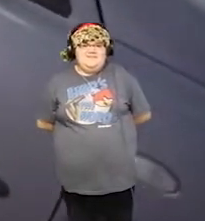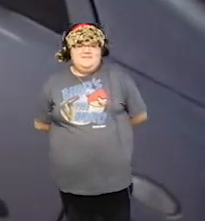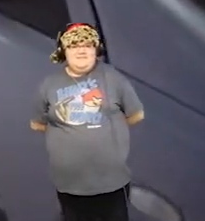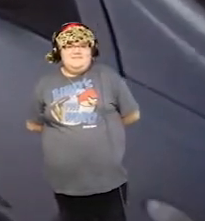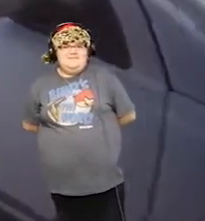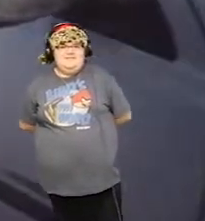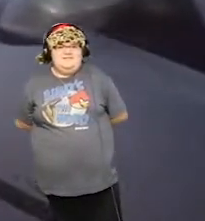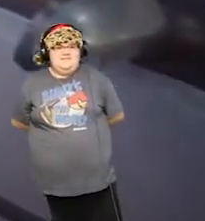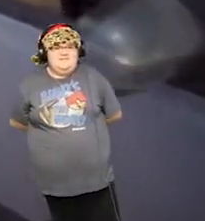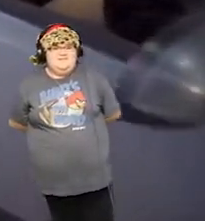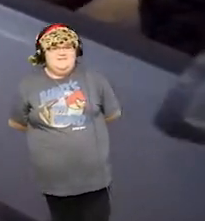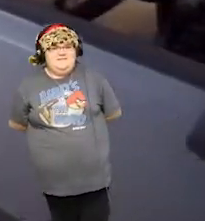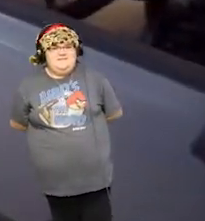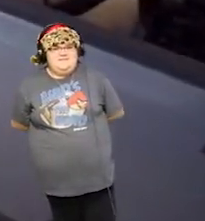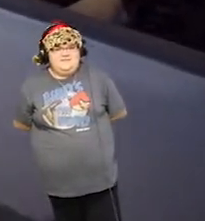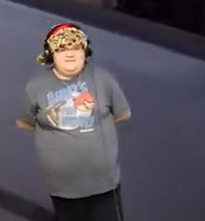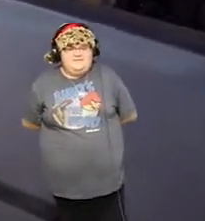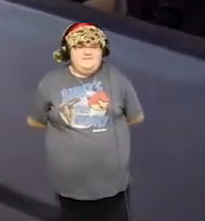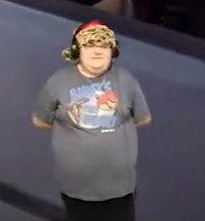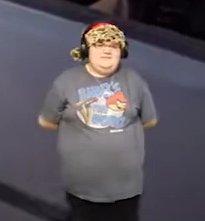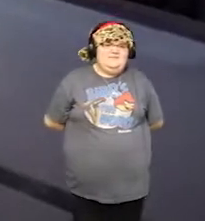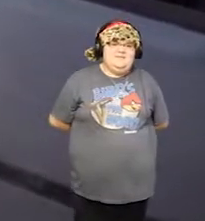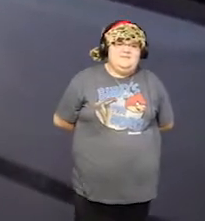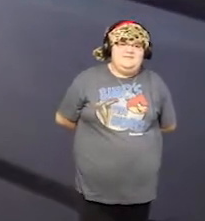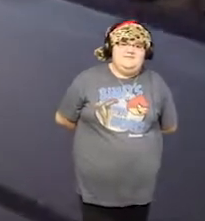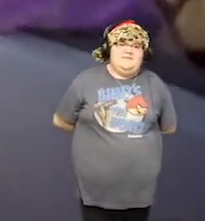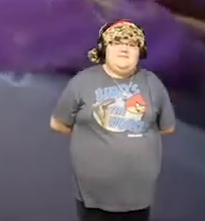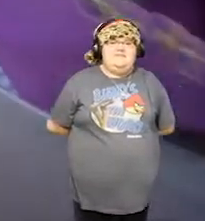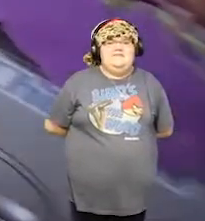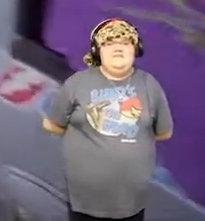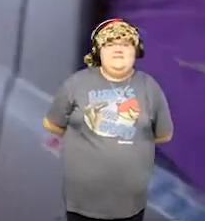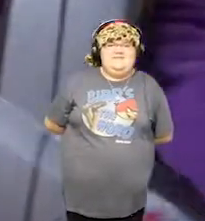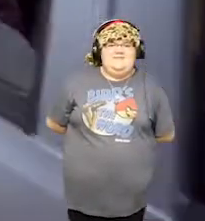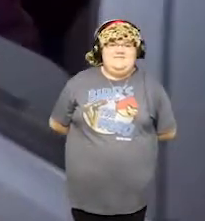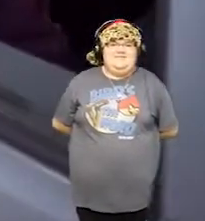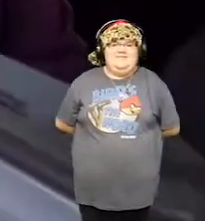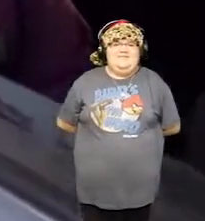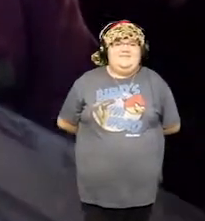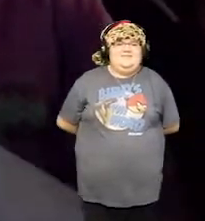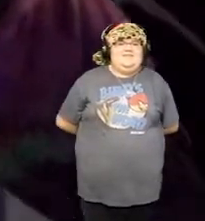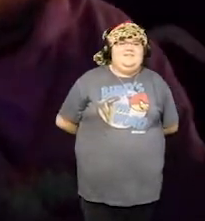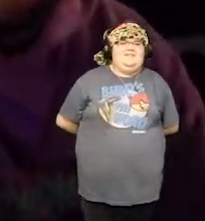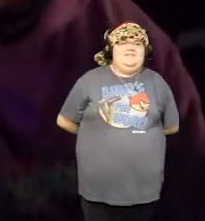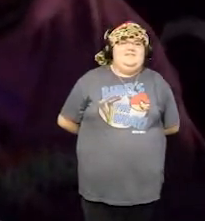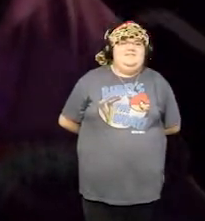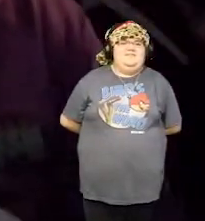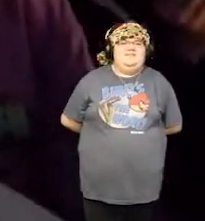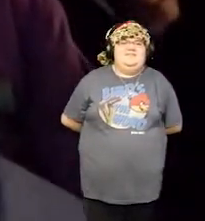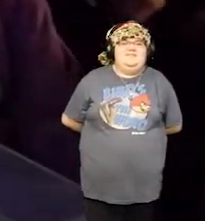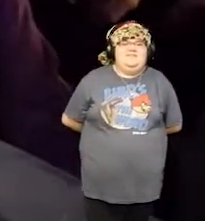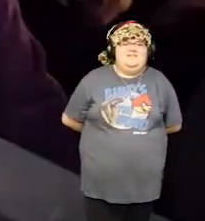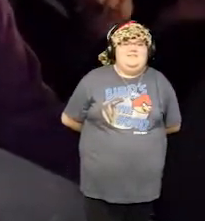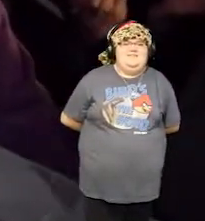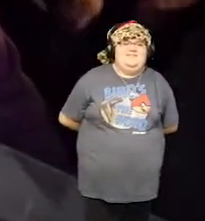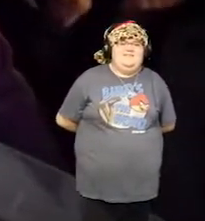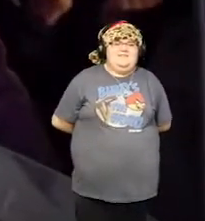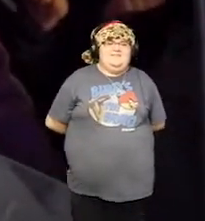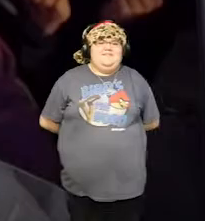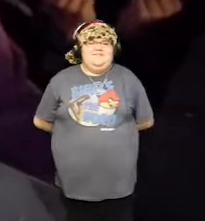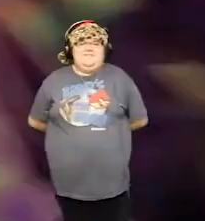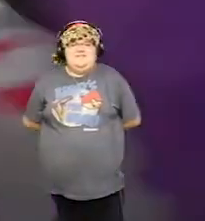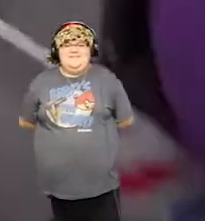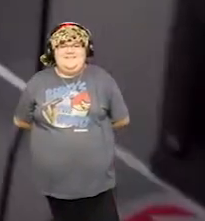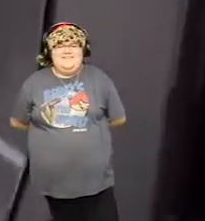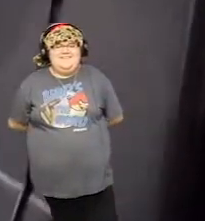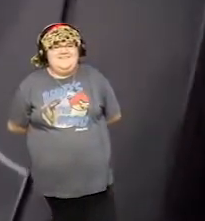of everything. Get everything to the dock. My man's was thirsty, bro. Mate, if you go to the shop, yeah, and your mum asks for 2 bottles of water and you get a 4, bro, what's the point? You're wasting